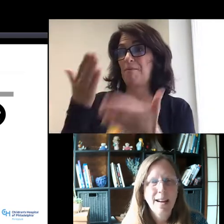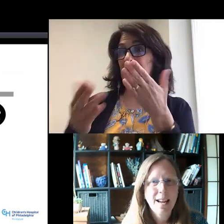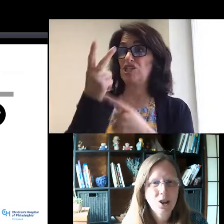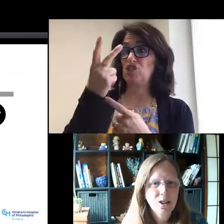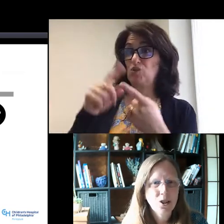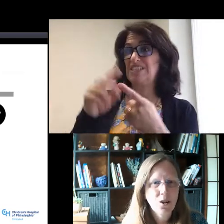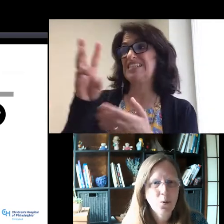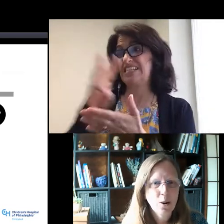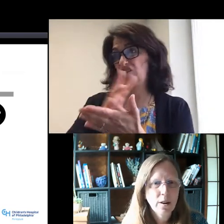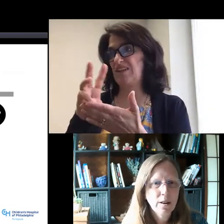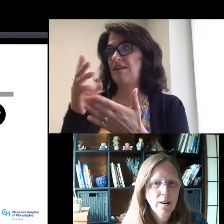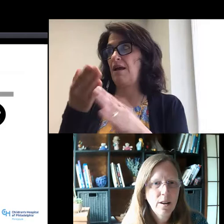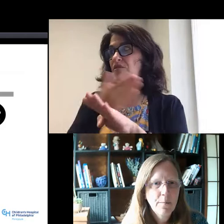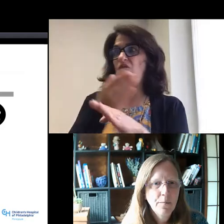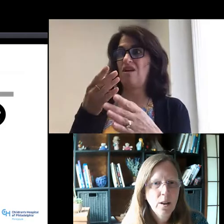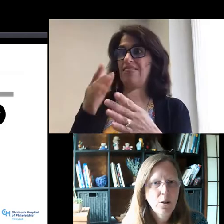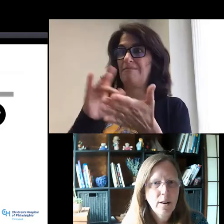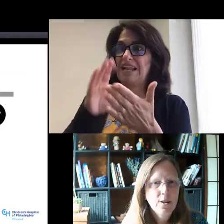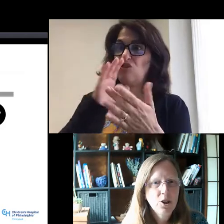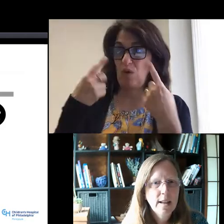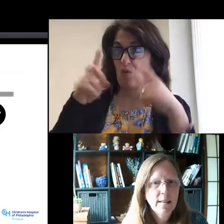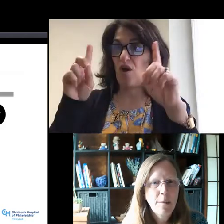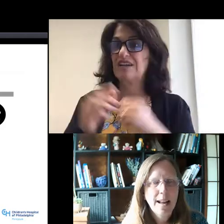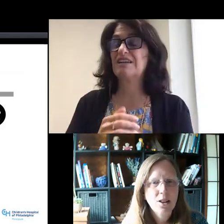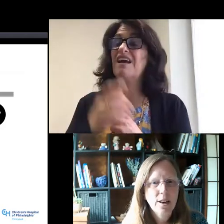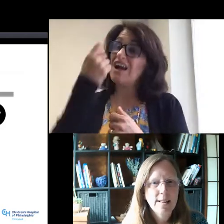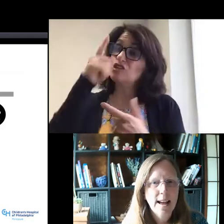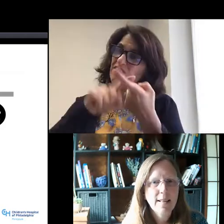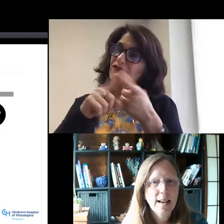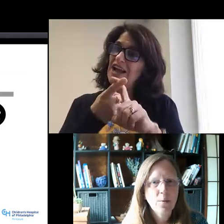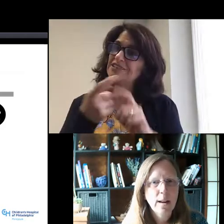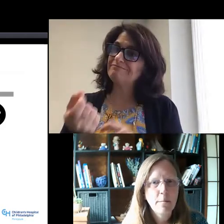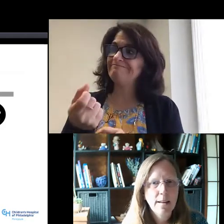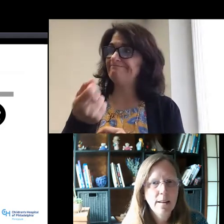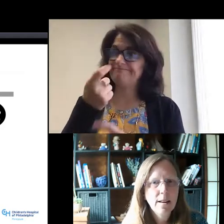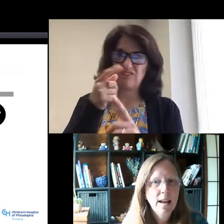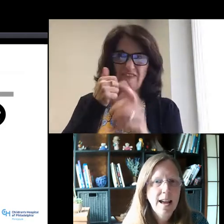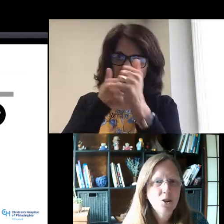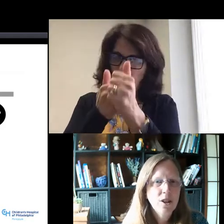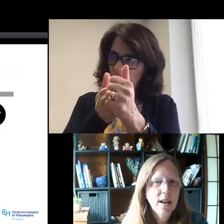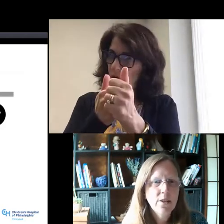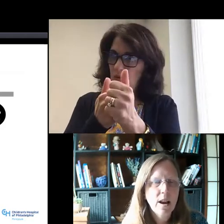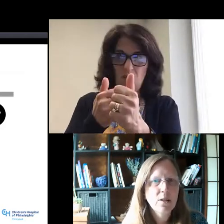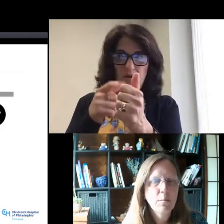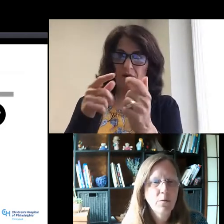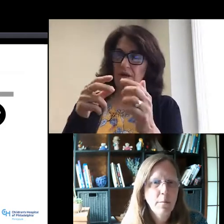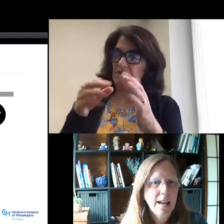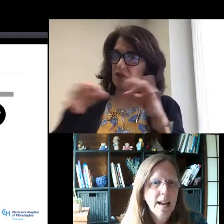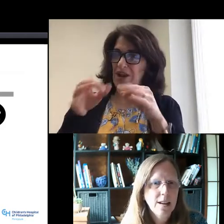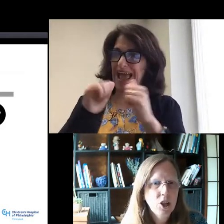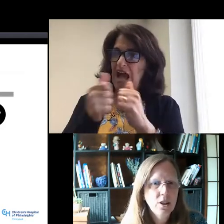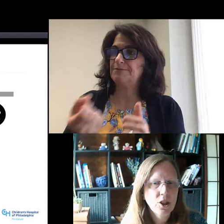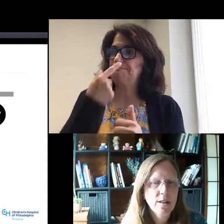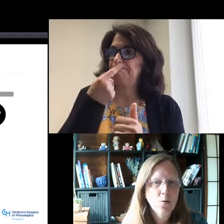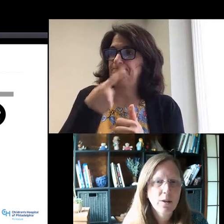the medication to start to work. Your friend should take the medication exactly as recommended and should tell their doctor before making